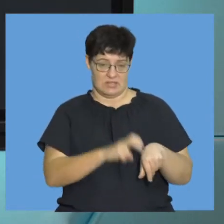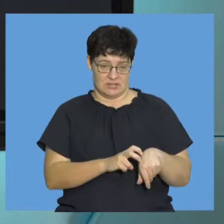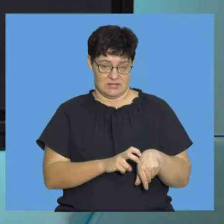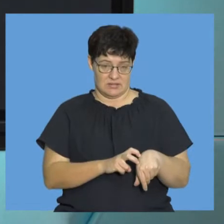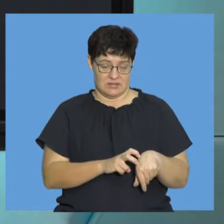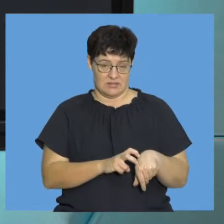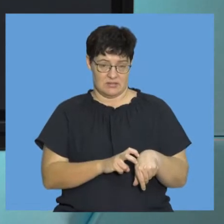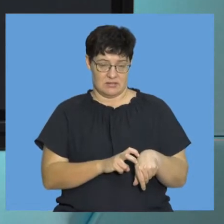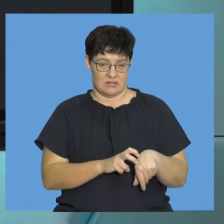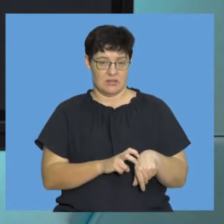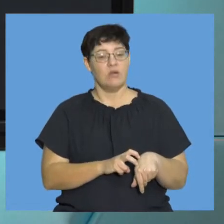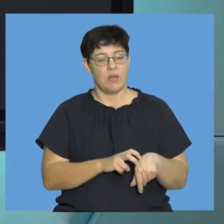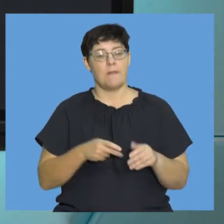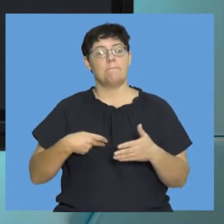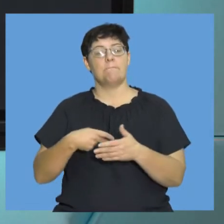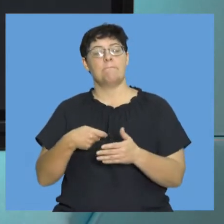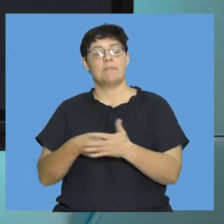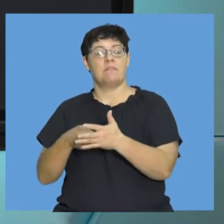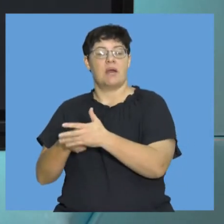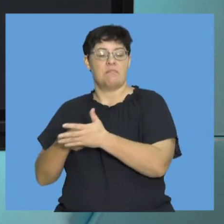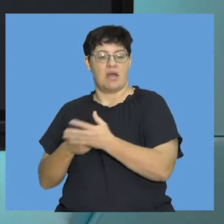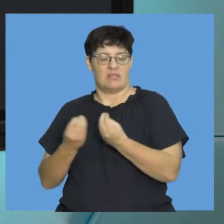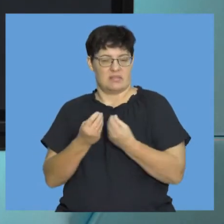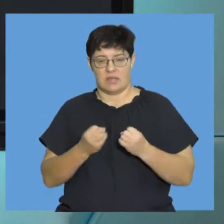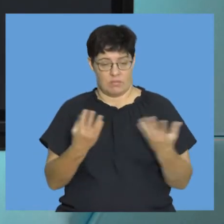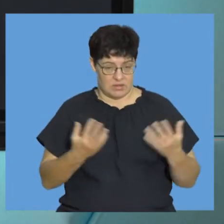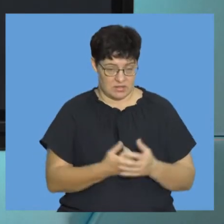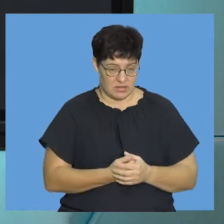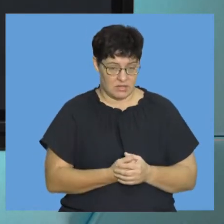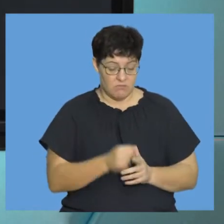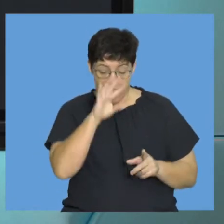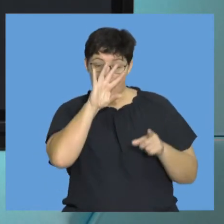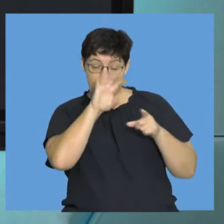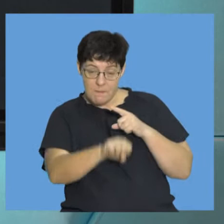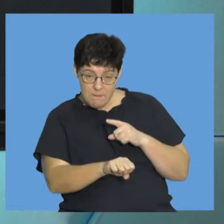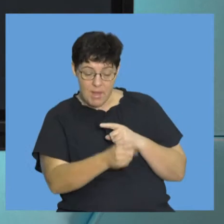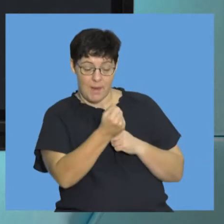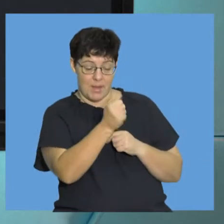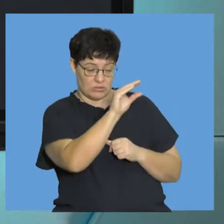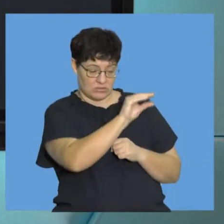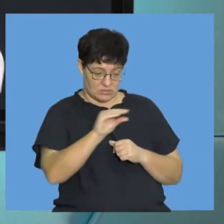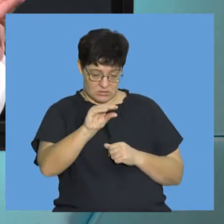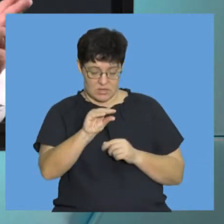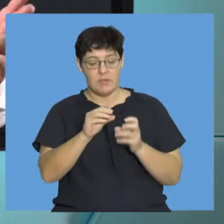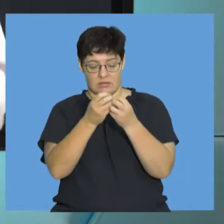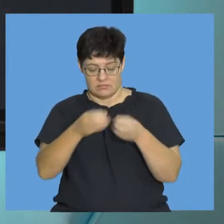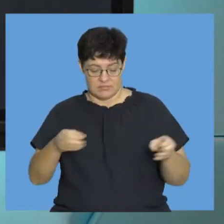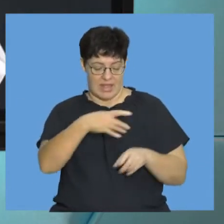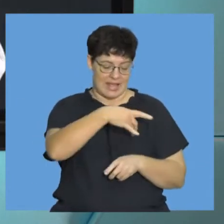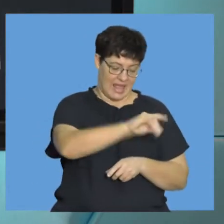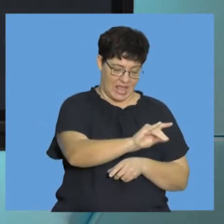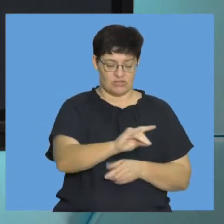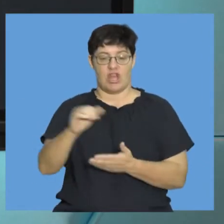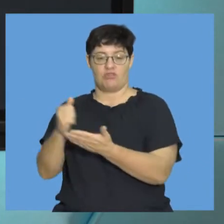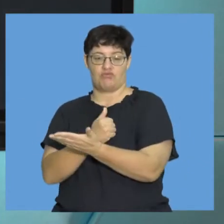determine how much goods we're going to buy. Once we've ascertained that, that figure will then be broken up into cash purchases